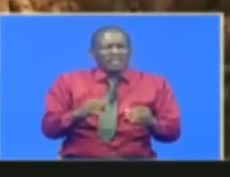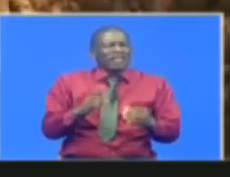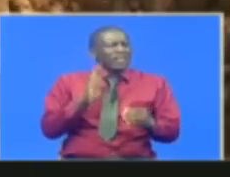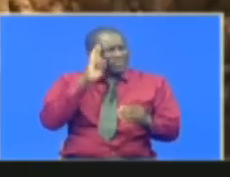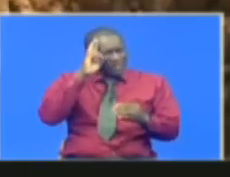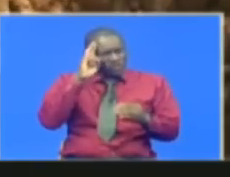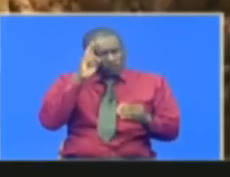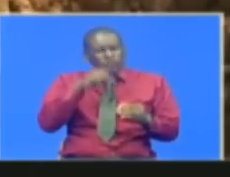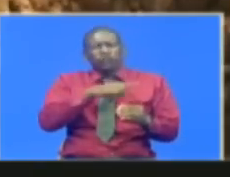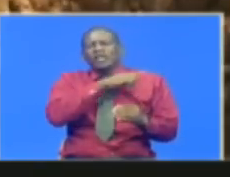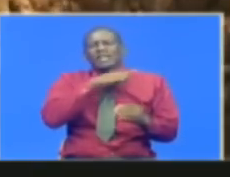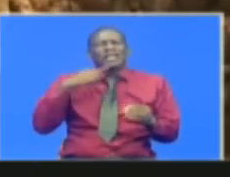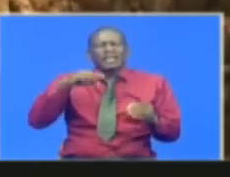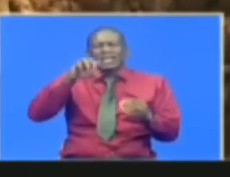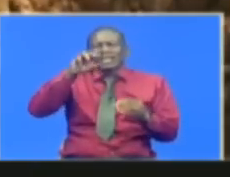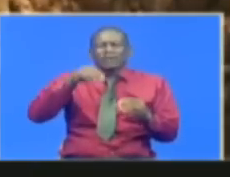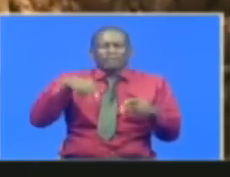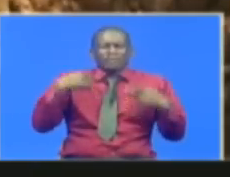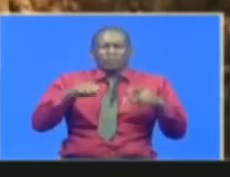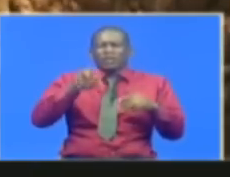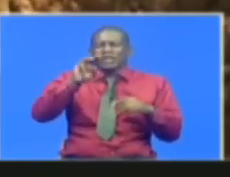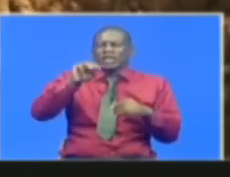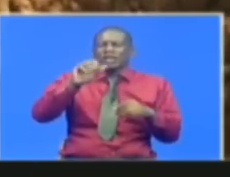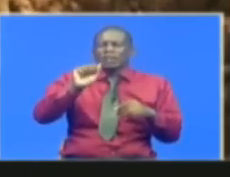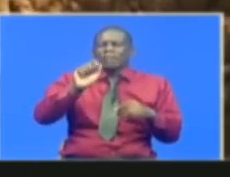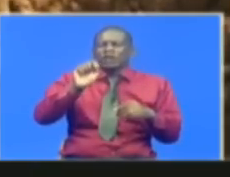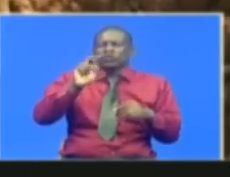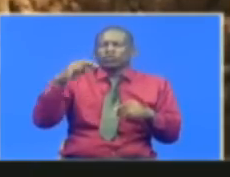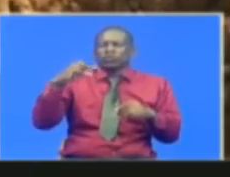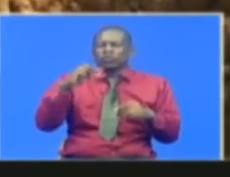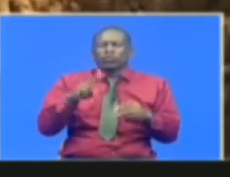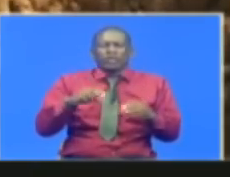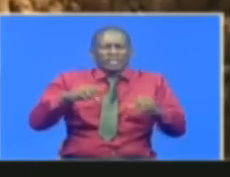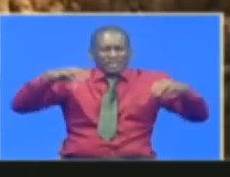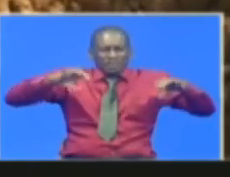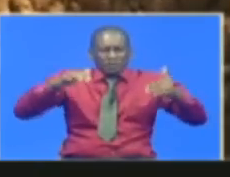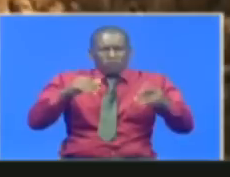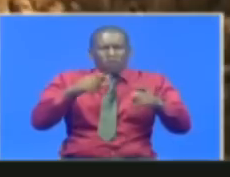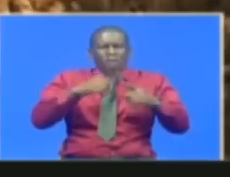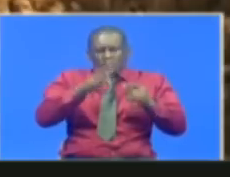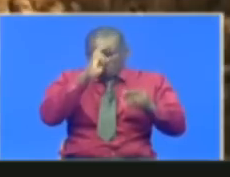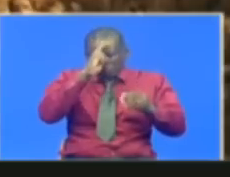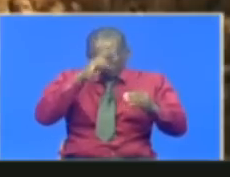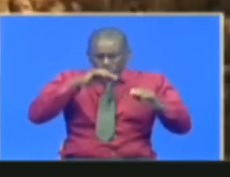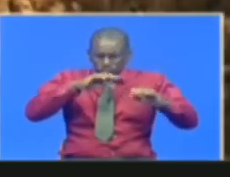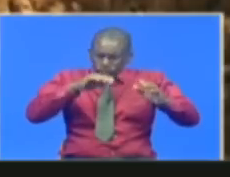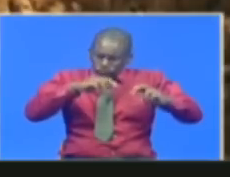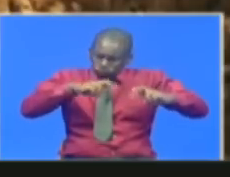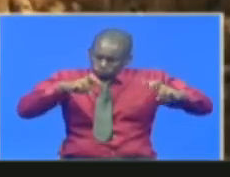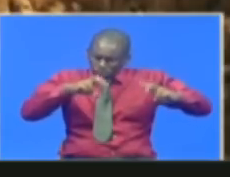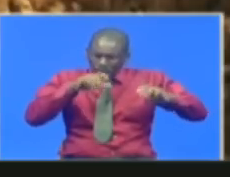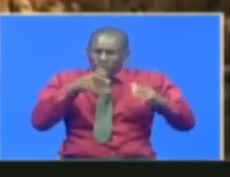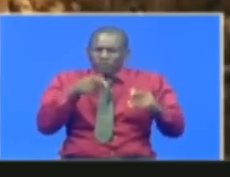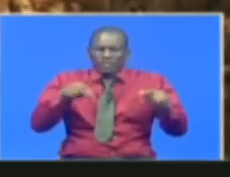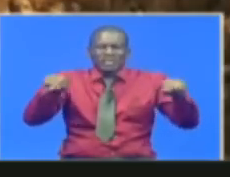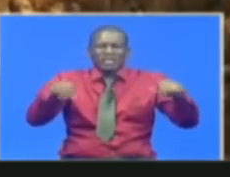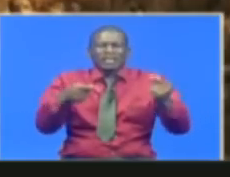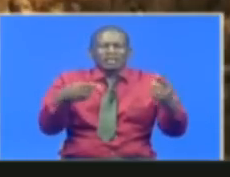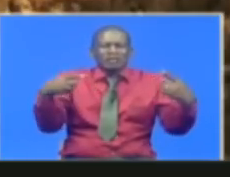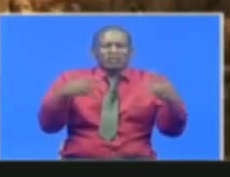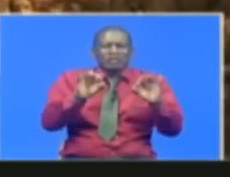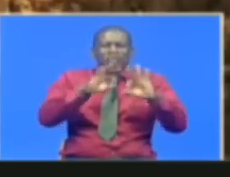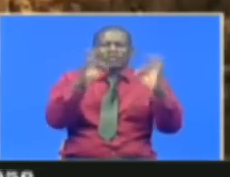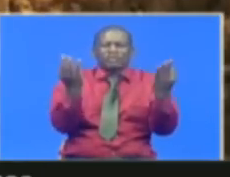Matungu killings is still unclear, although the police are putting together pieces of information in regards to these attacks. Several families have